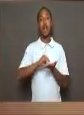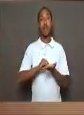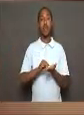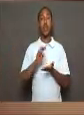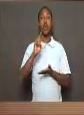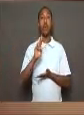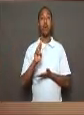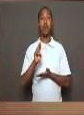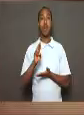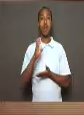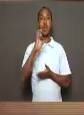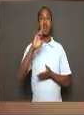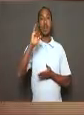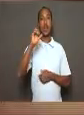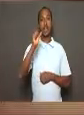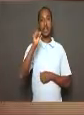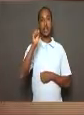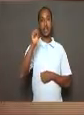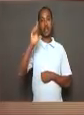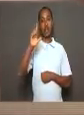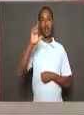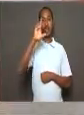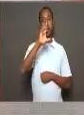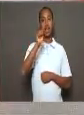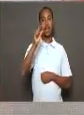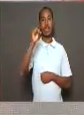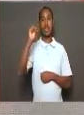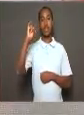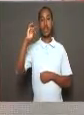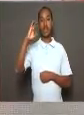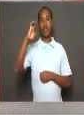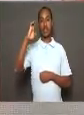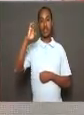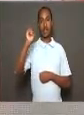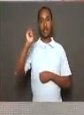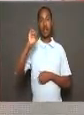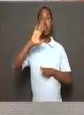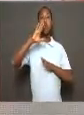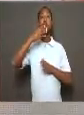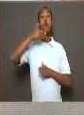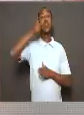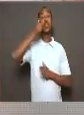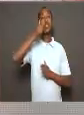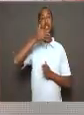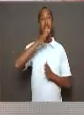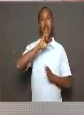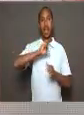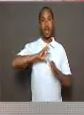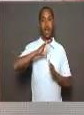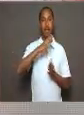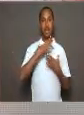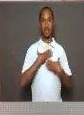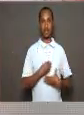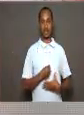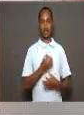or a crystal lattice. Most elements are not found free in nature.